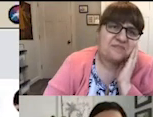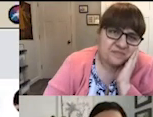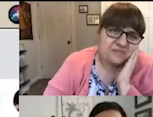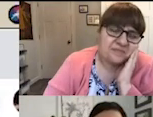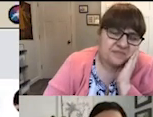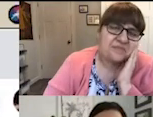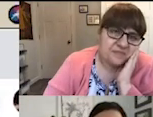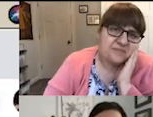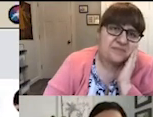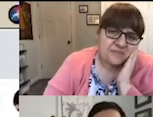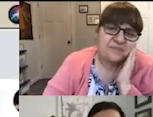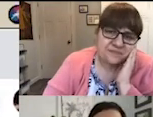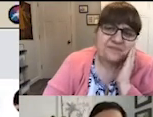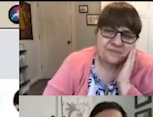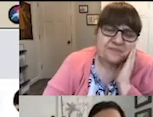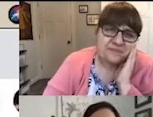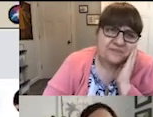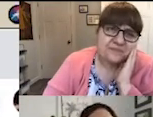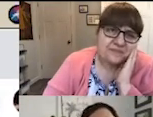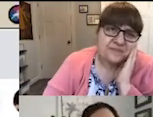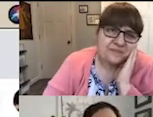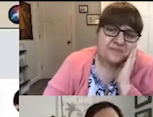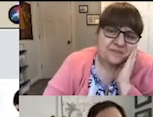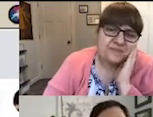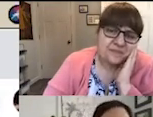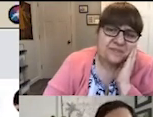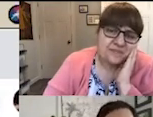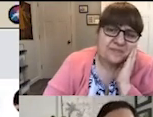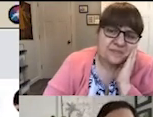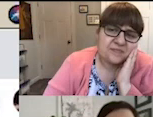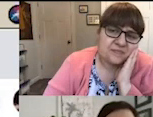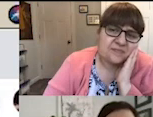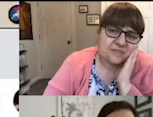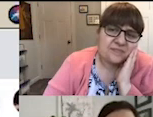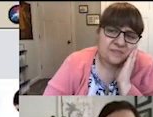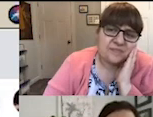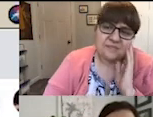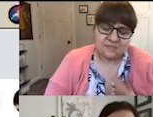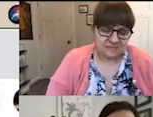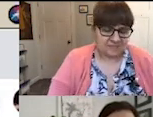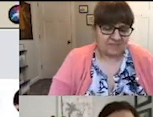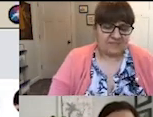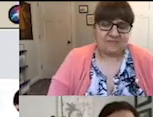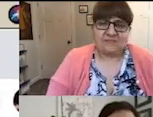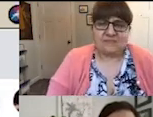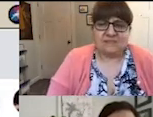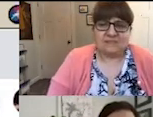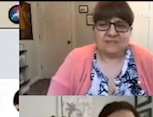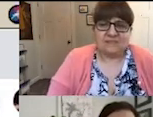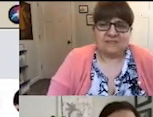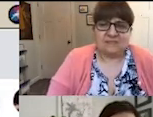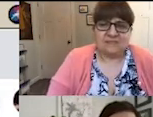relations to their bodies, to the nature and the physical world, to their environments, to other people, to